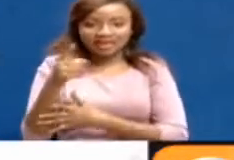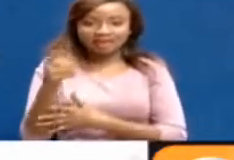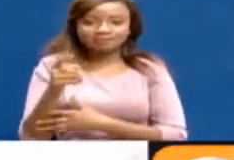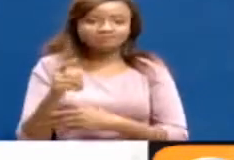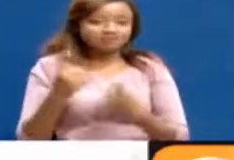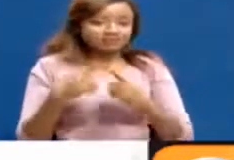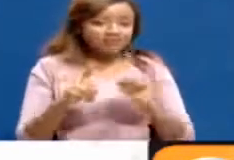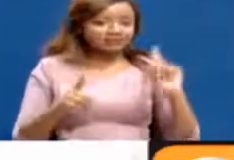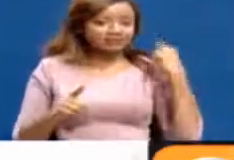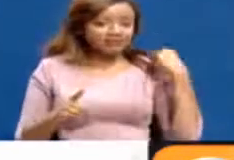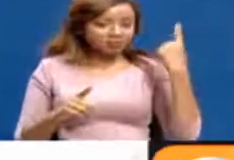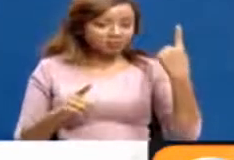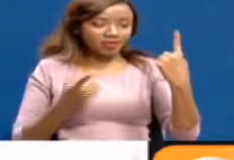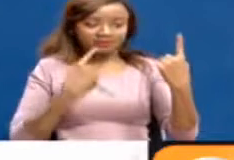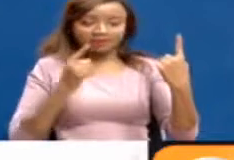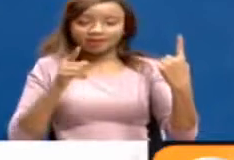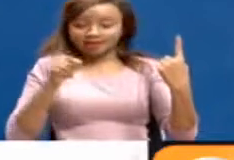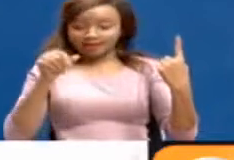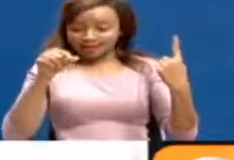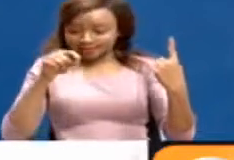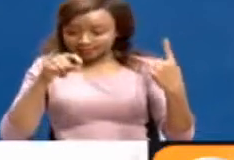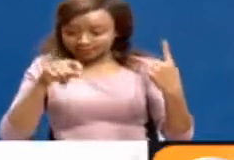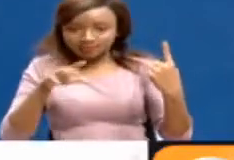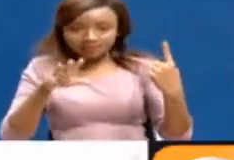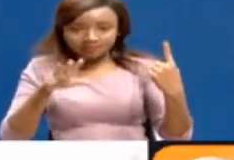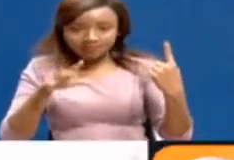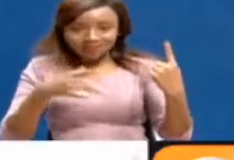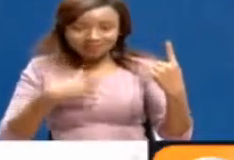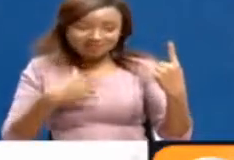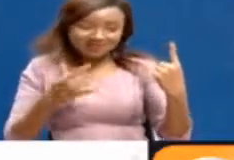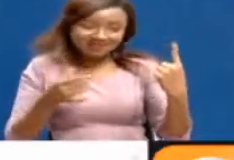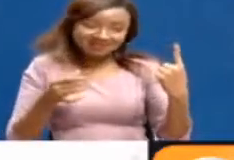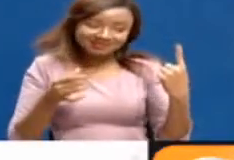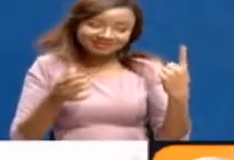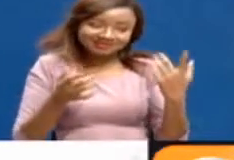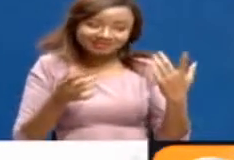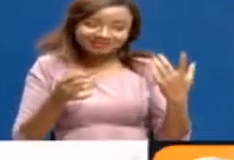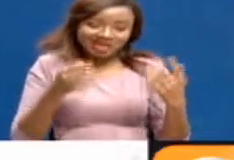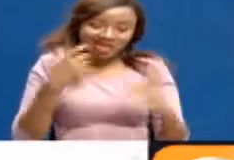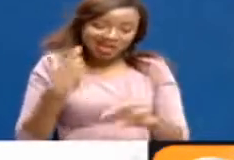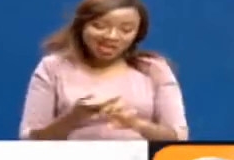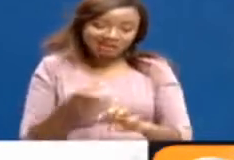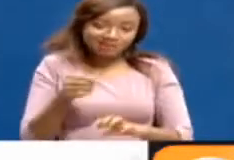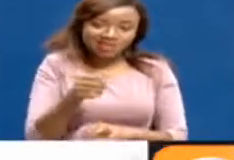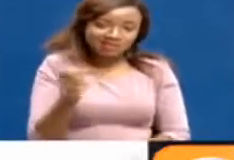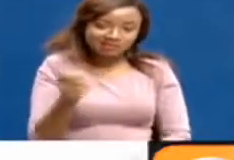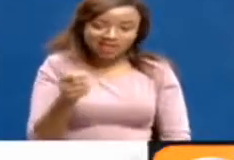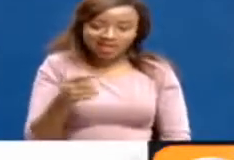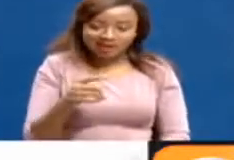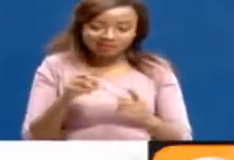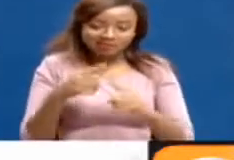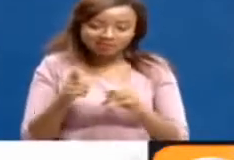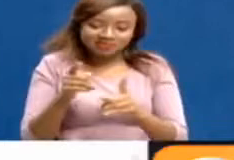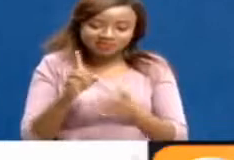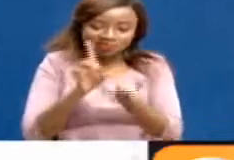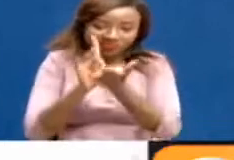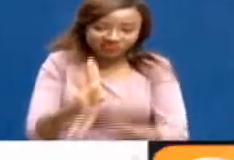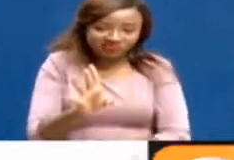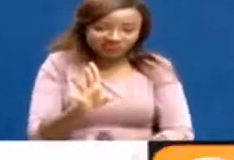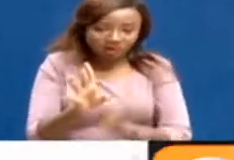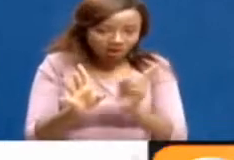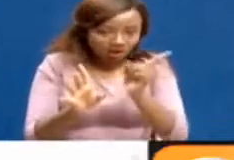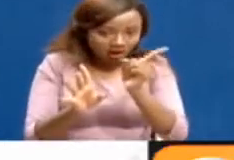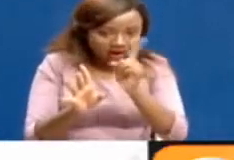that during a pandemic, you shall not terminate that contract, but you can be able to send and enter a negotiation and send your